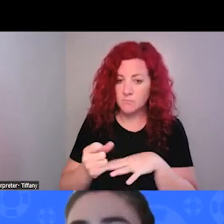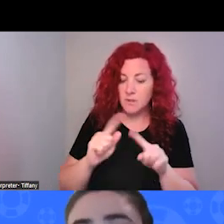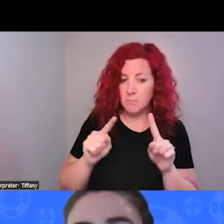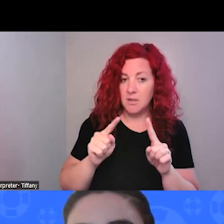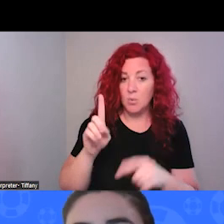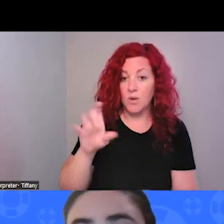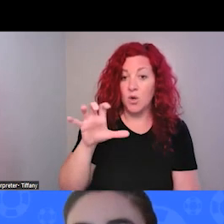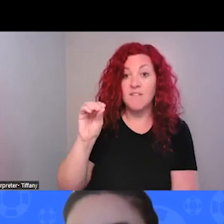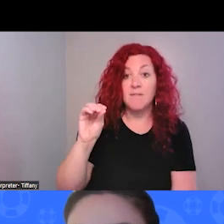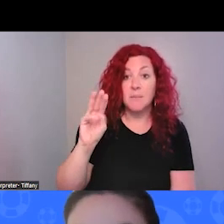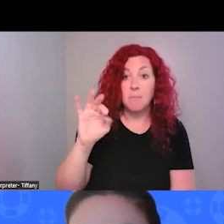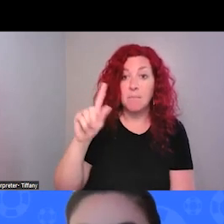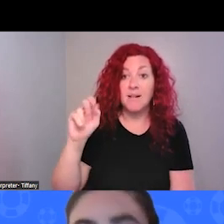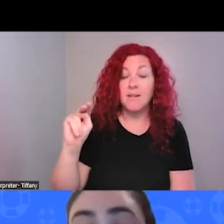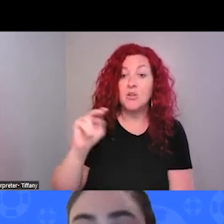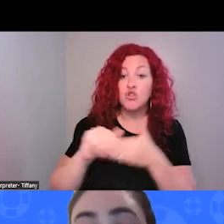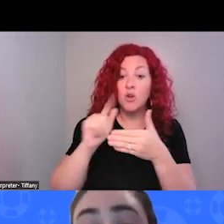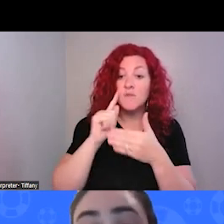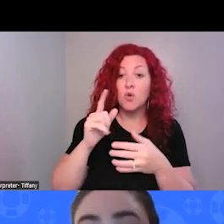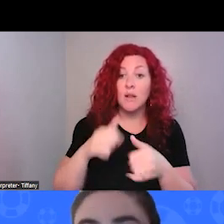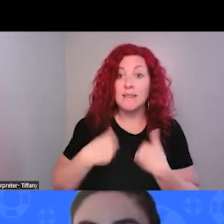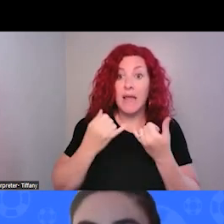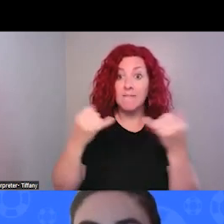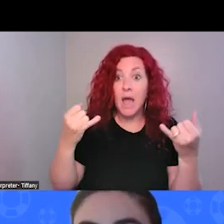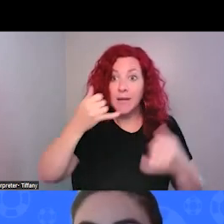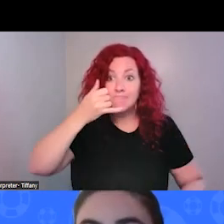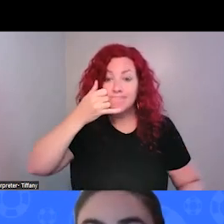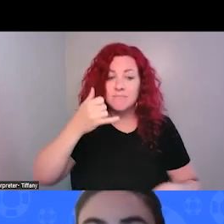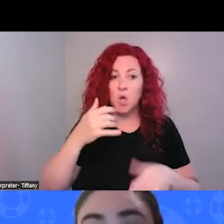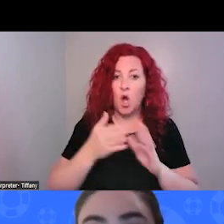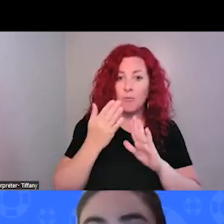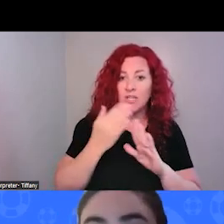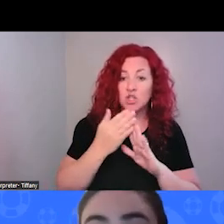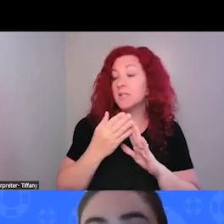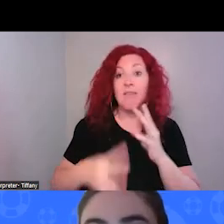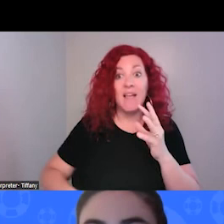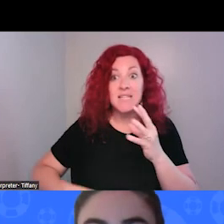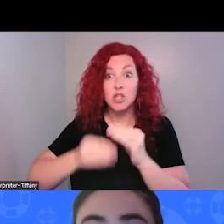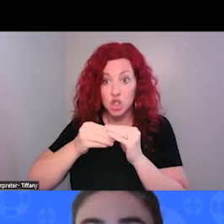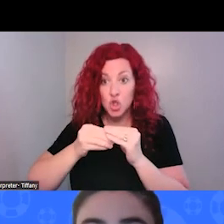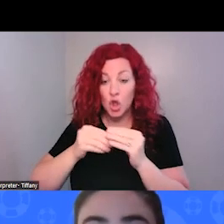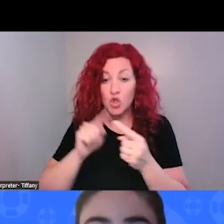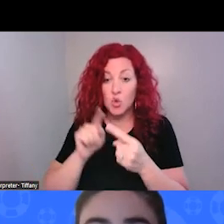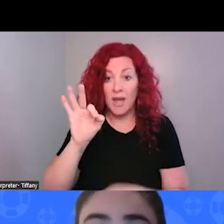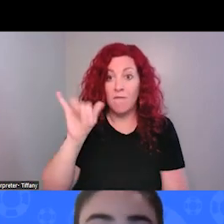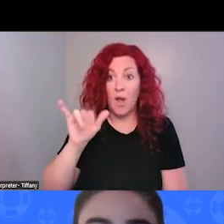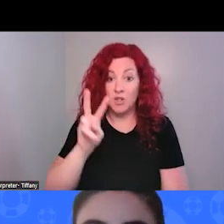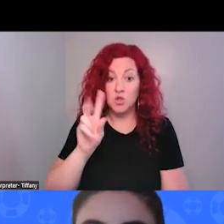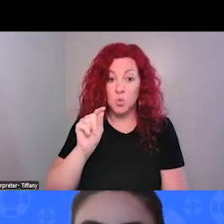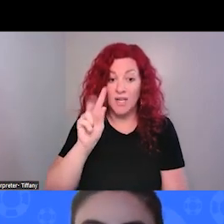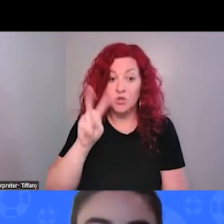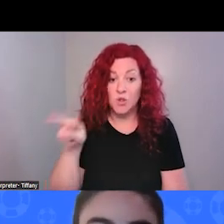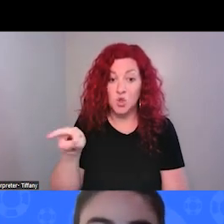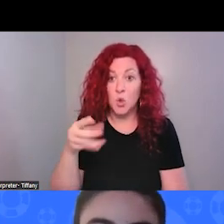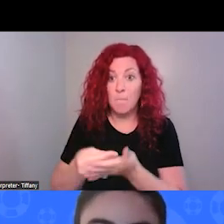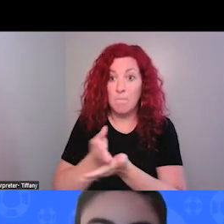$150 million for Lifeline operations, and that comes in addition to the levels that were provided in the FY22 budget. So that's really